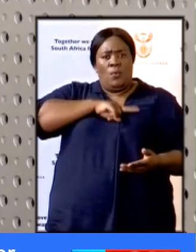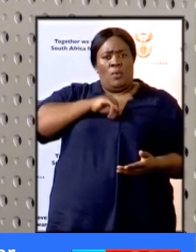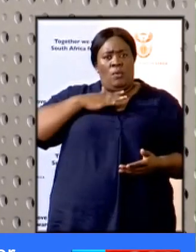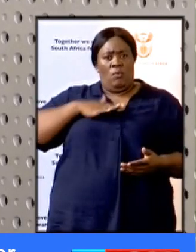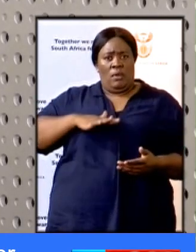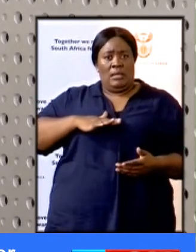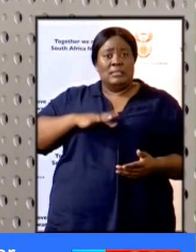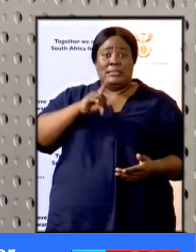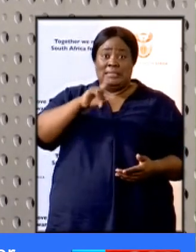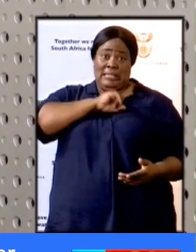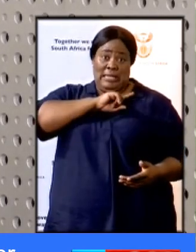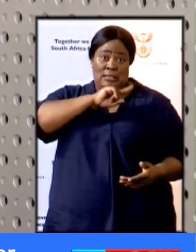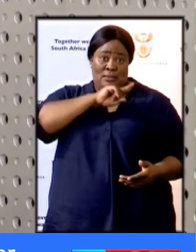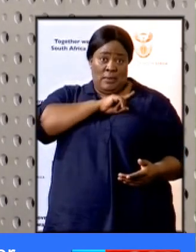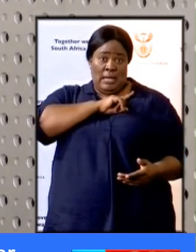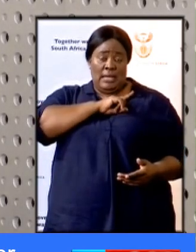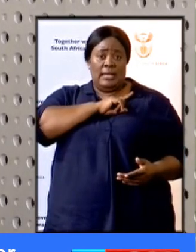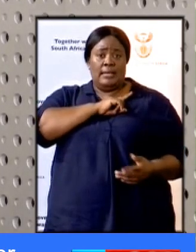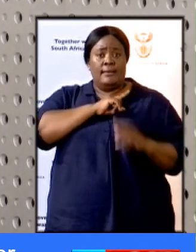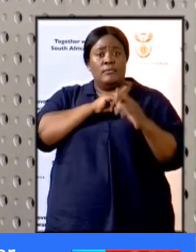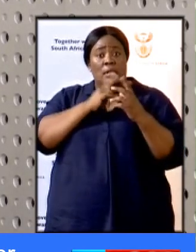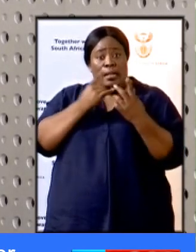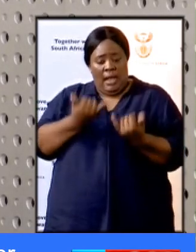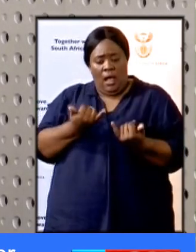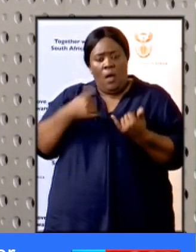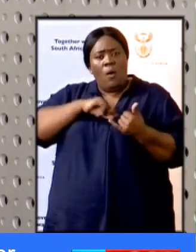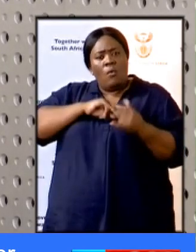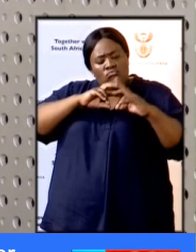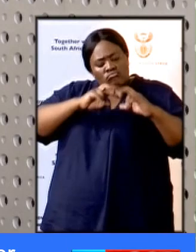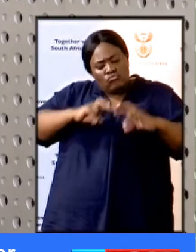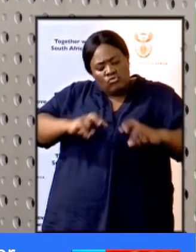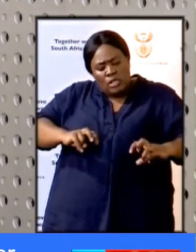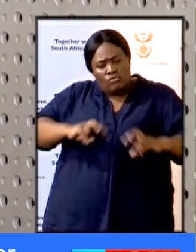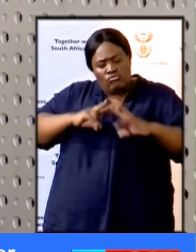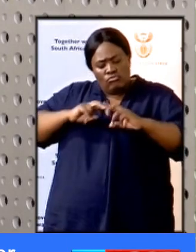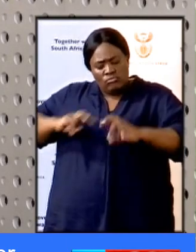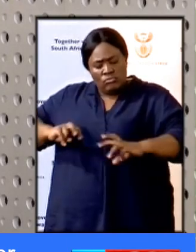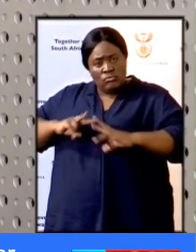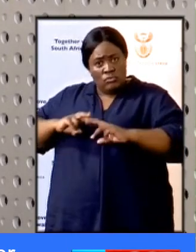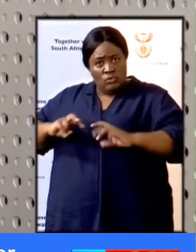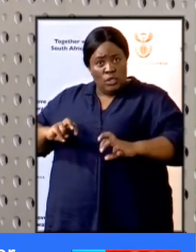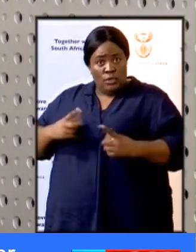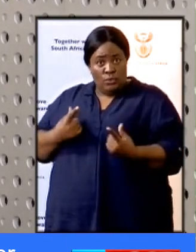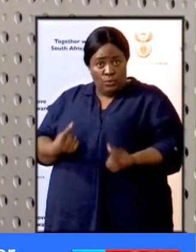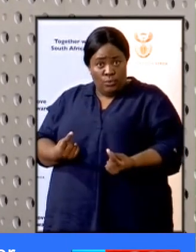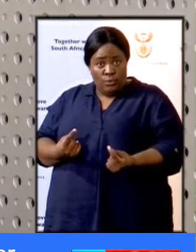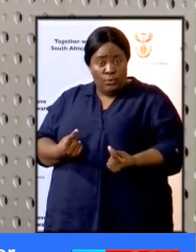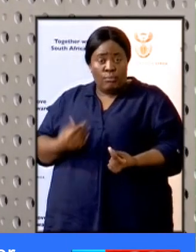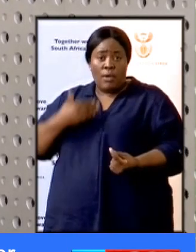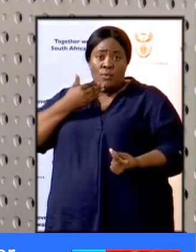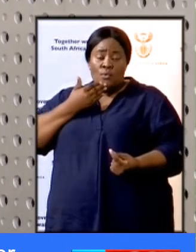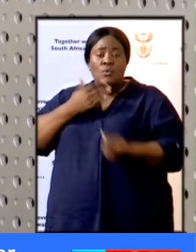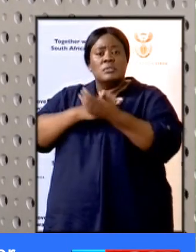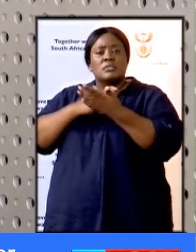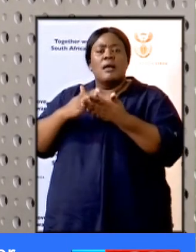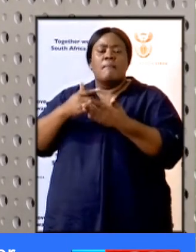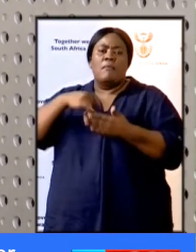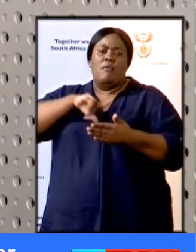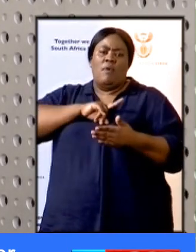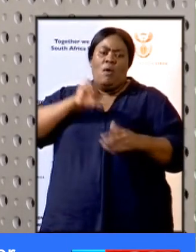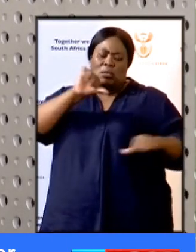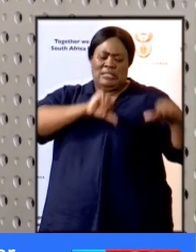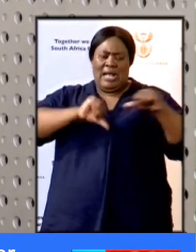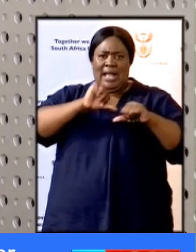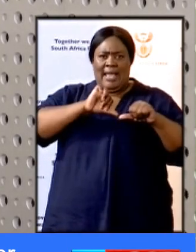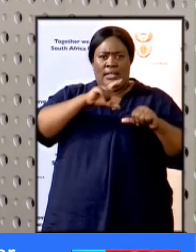is why some research work is being done now by some of our science councils and